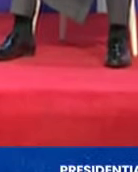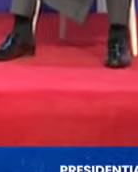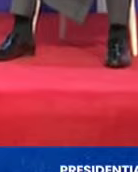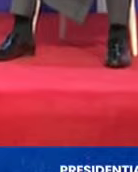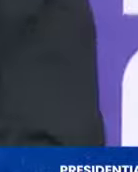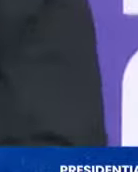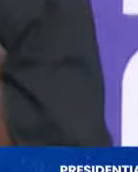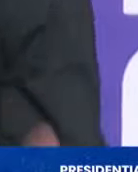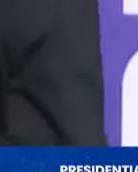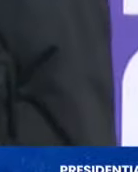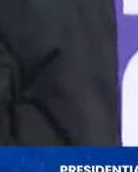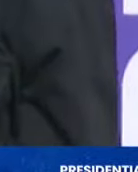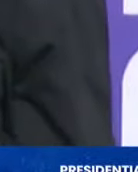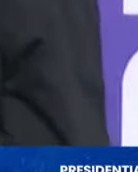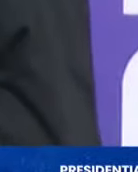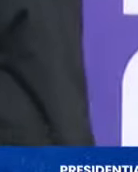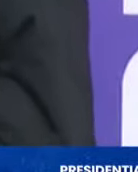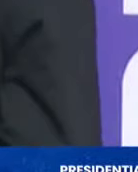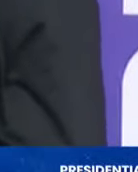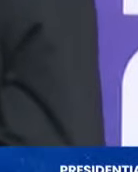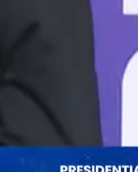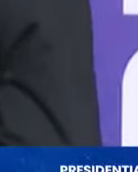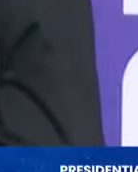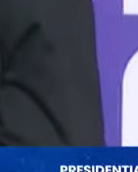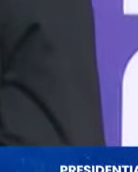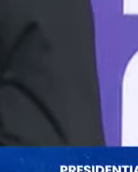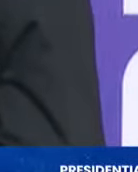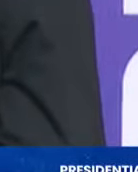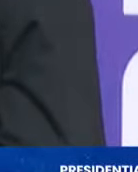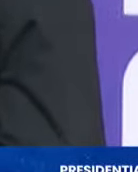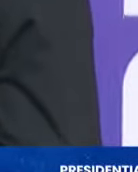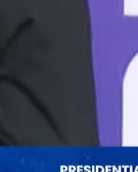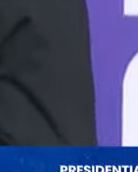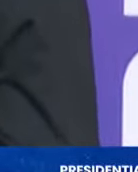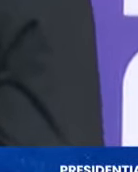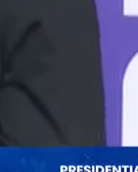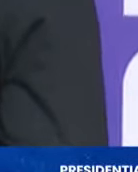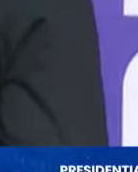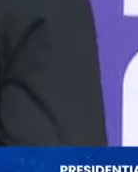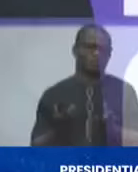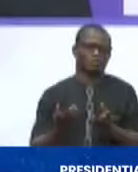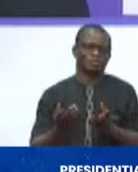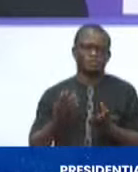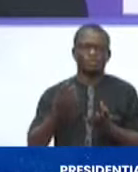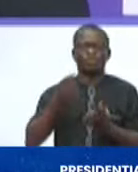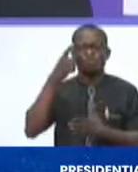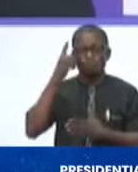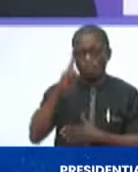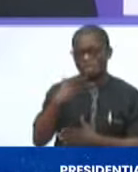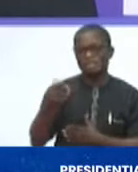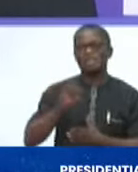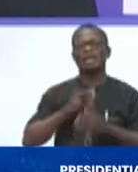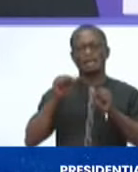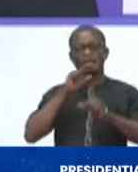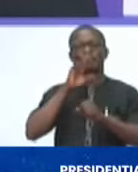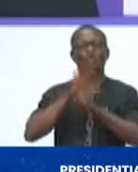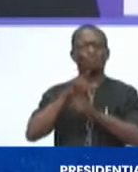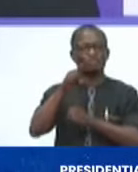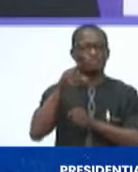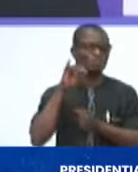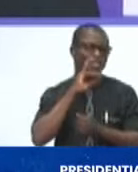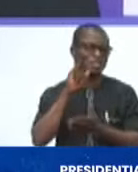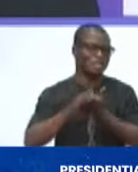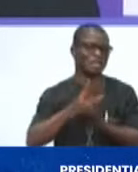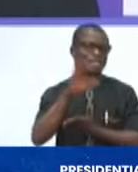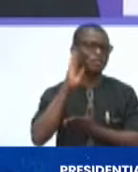So it's a difficult thing to try to support another person. One thing I can assure you is that they will be part